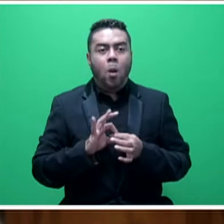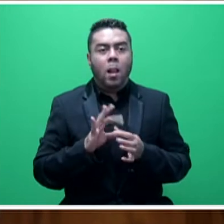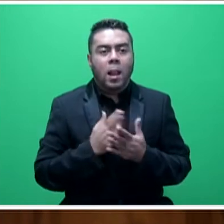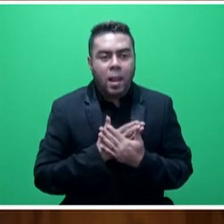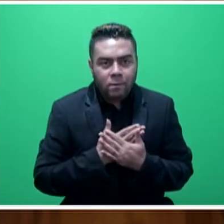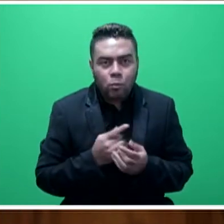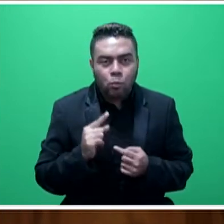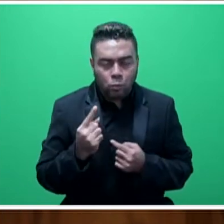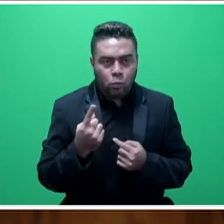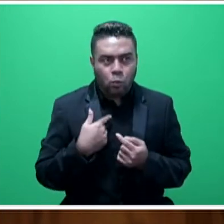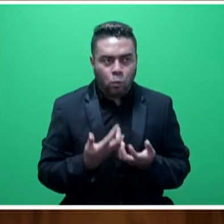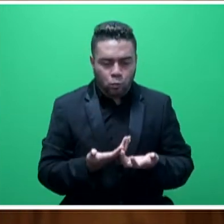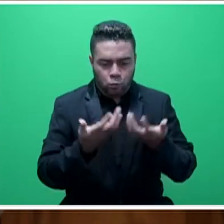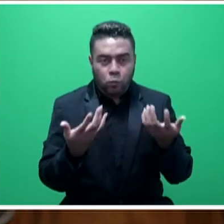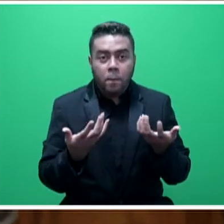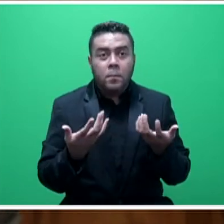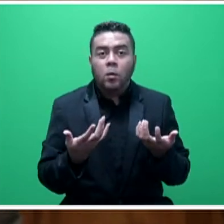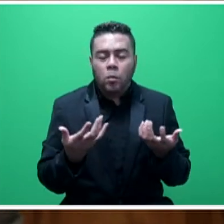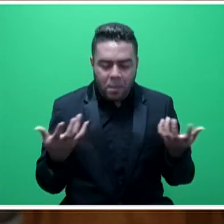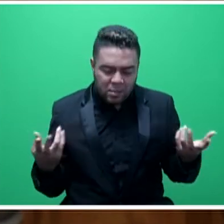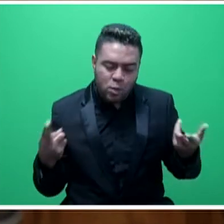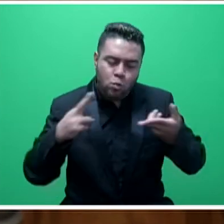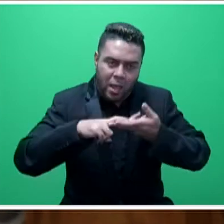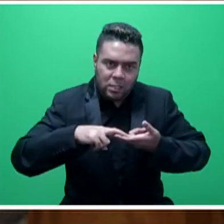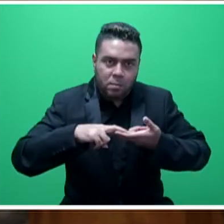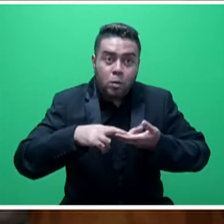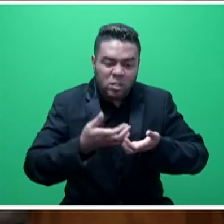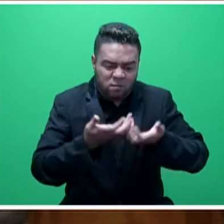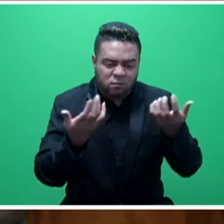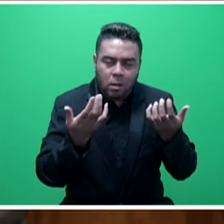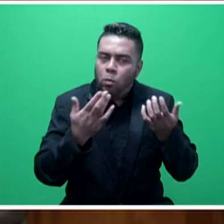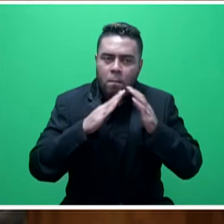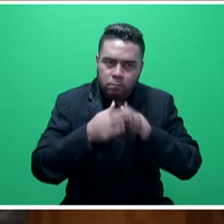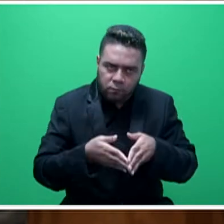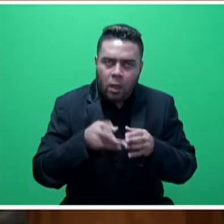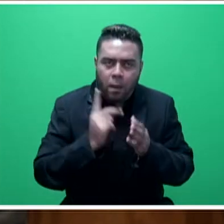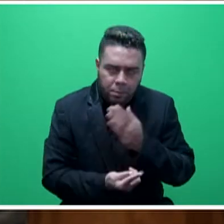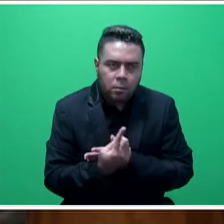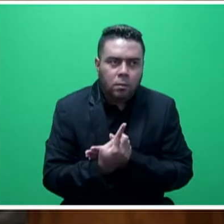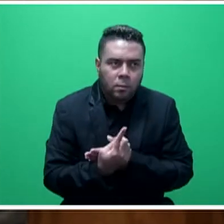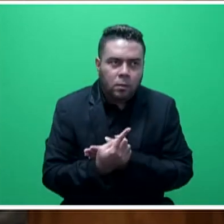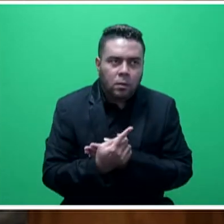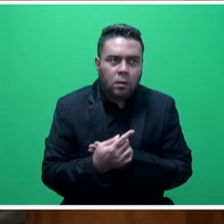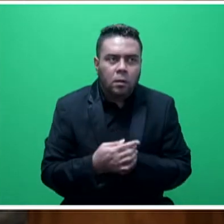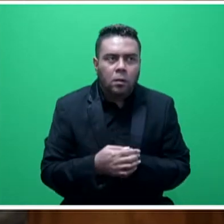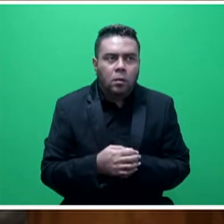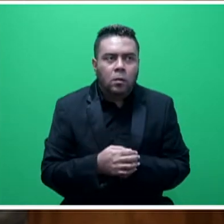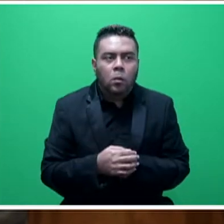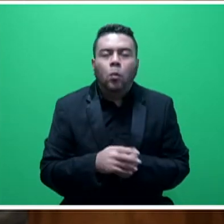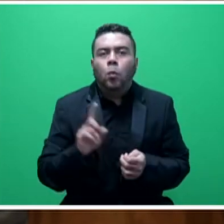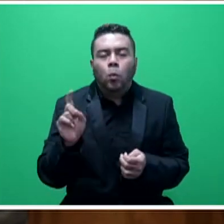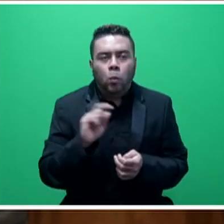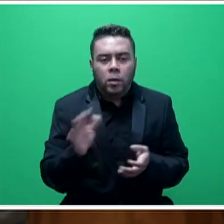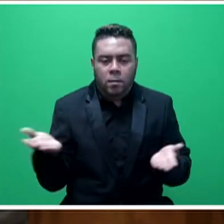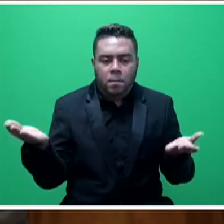for a divided house will no doubt fall. We must not lock our fellow citizens outside the gates and instead be decent human beings who